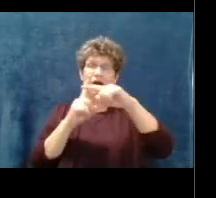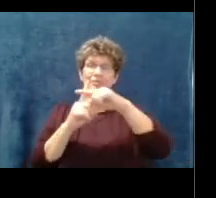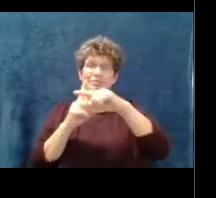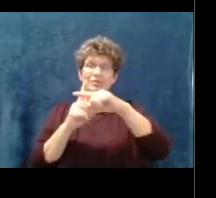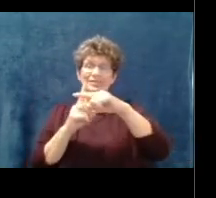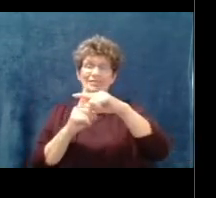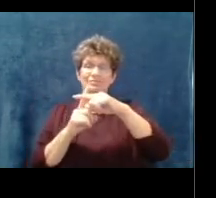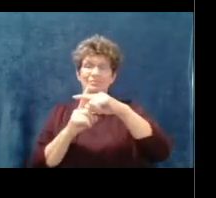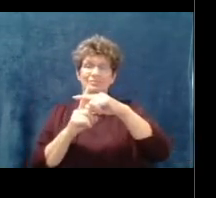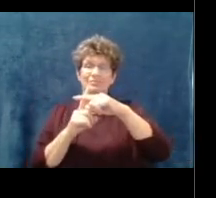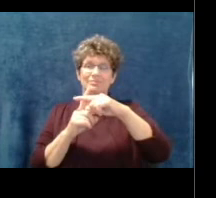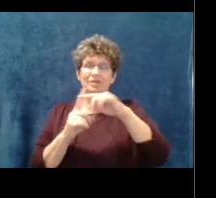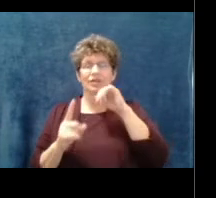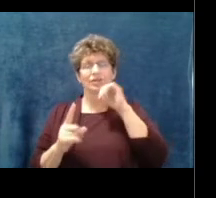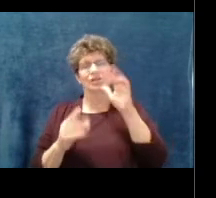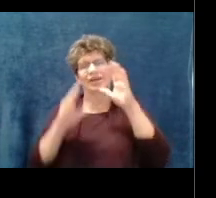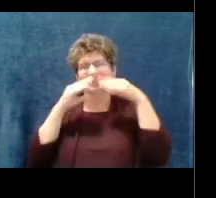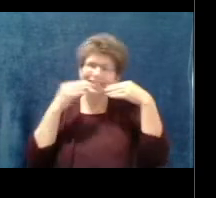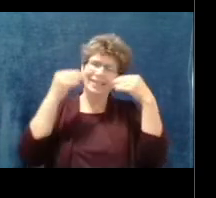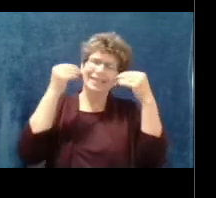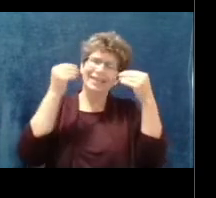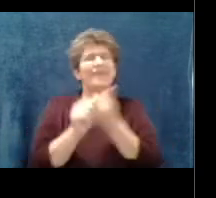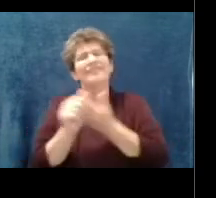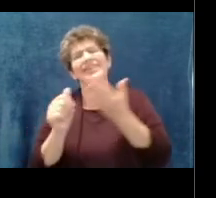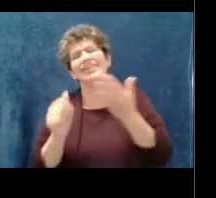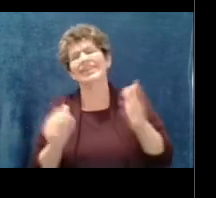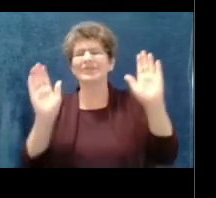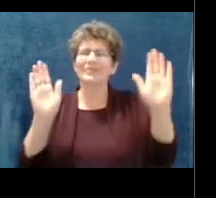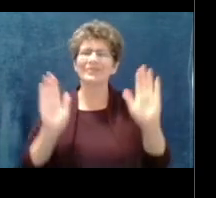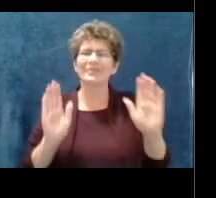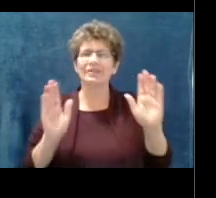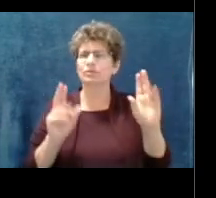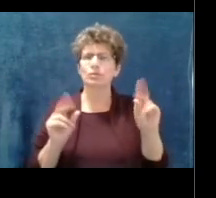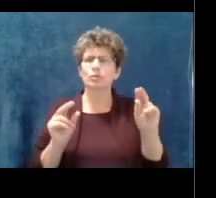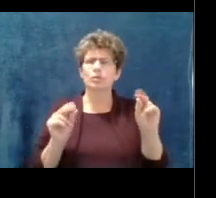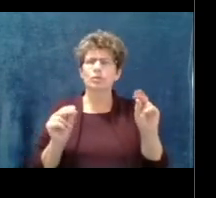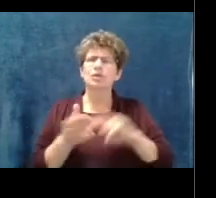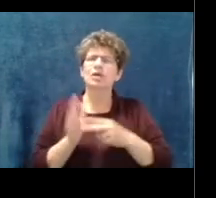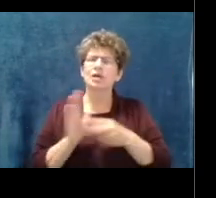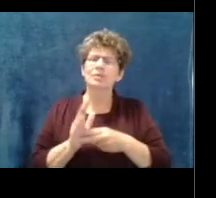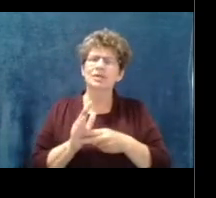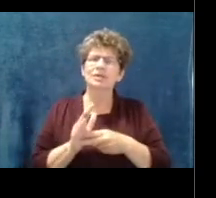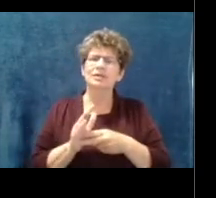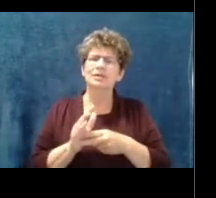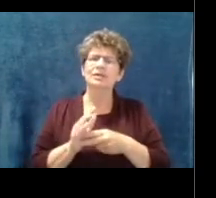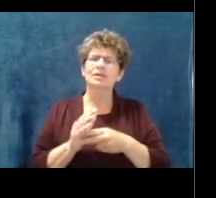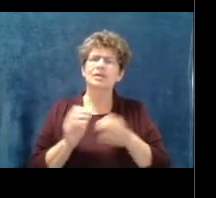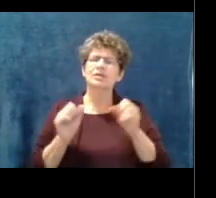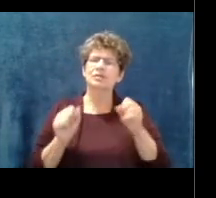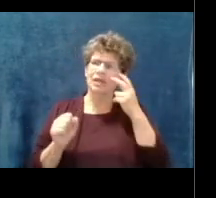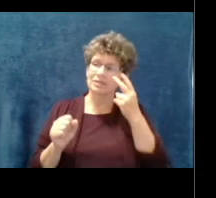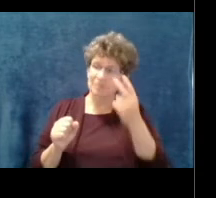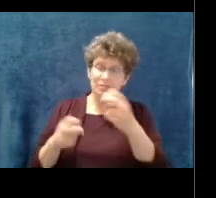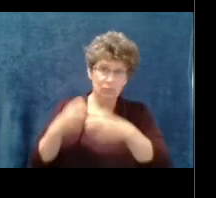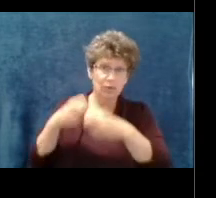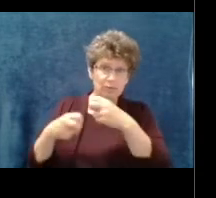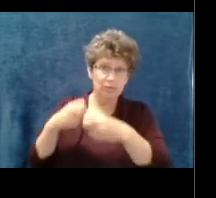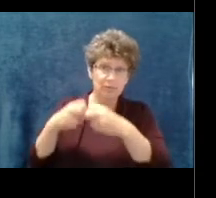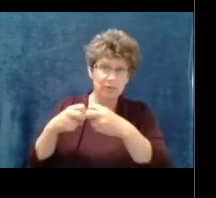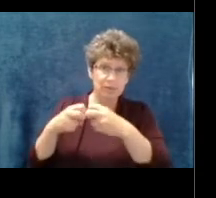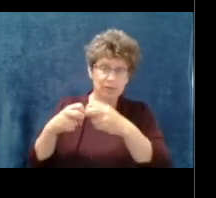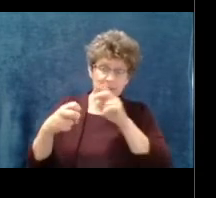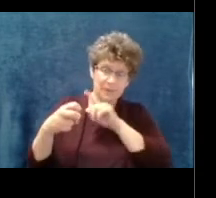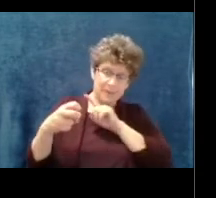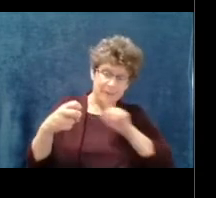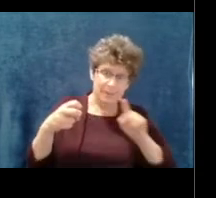kind of Pollyanna, rose-colored glasses variety, but more like this willingness to see beyond problems and to look for what is